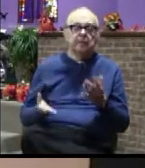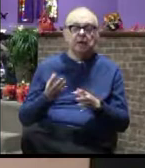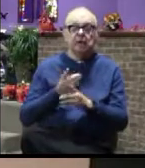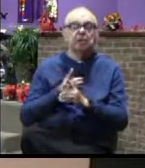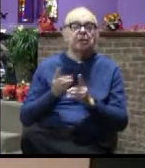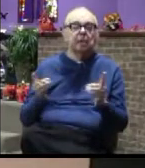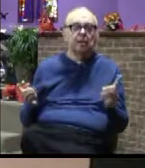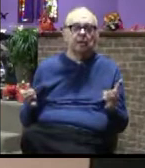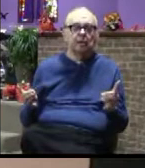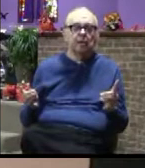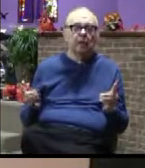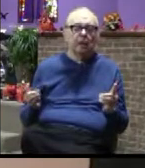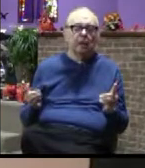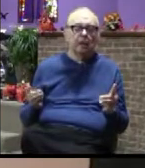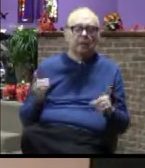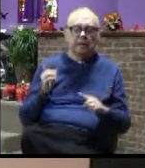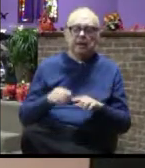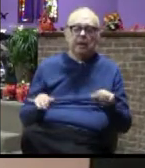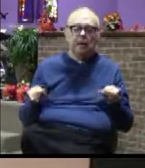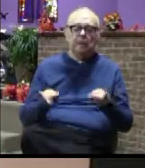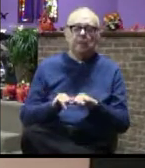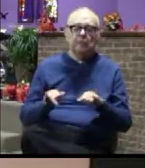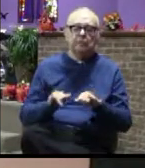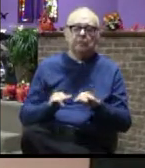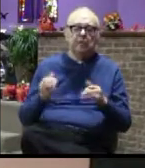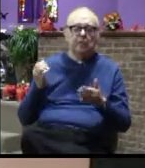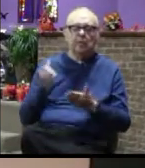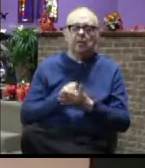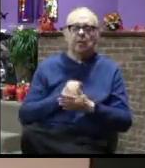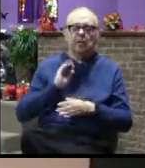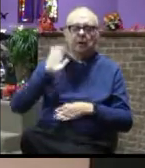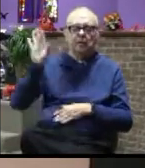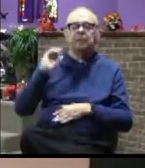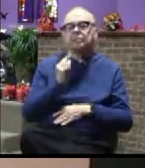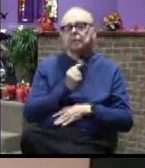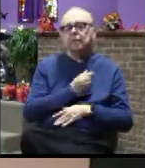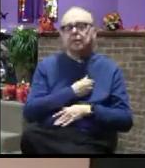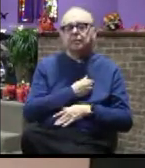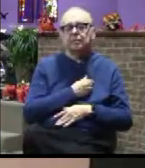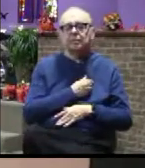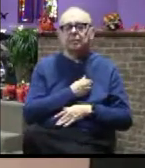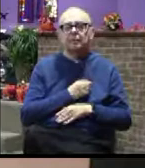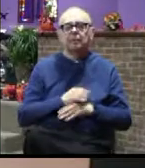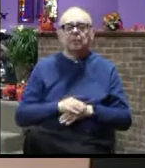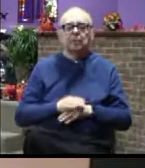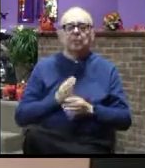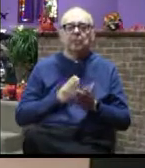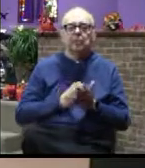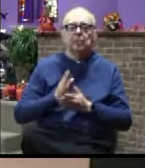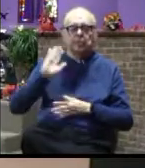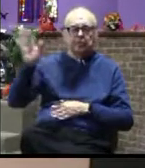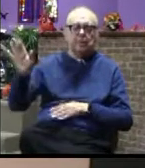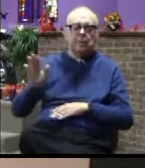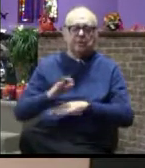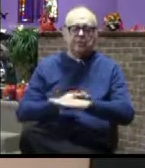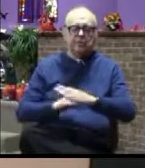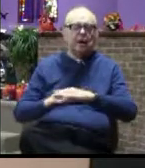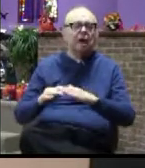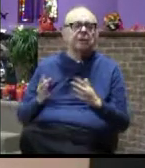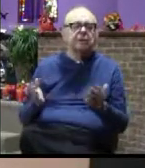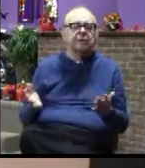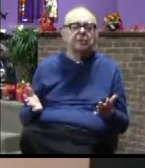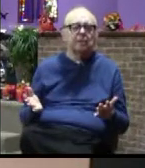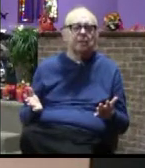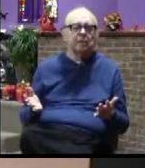the immeasurable riches of his grace through his kindness